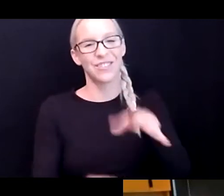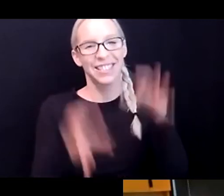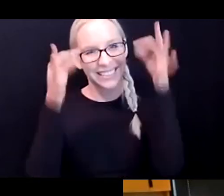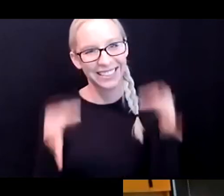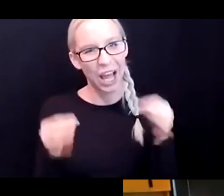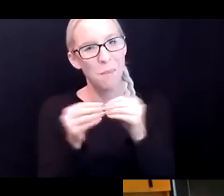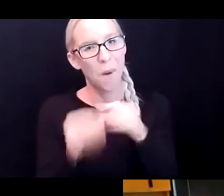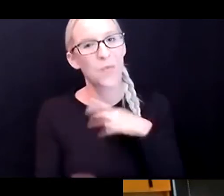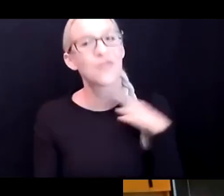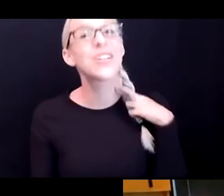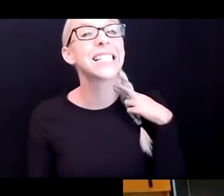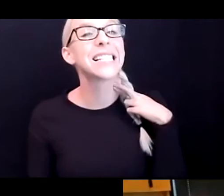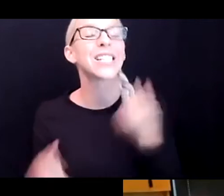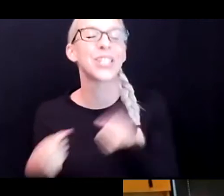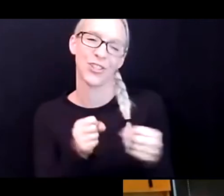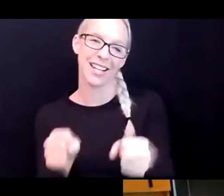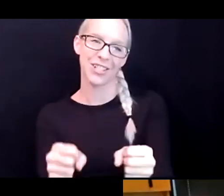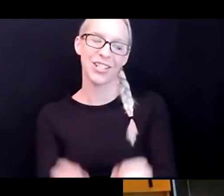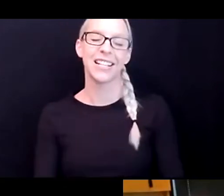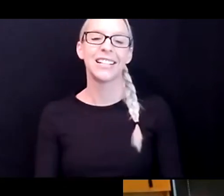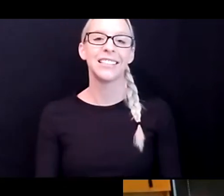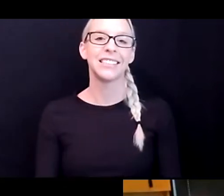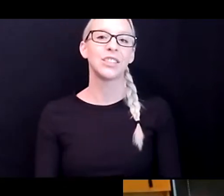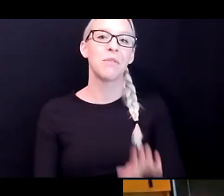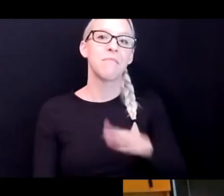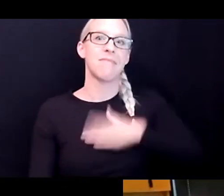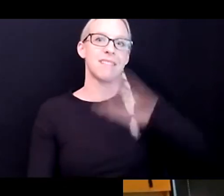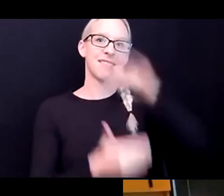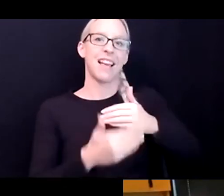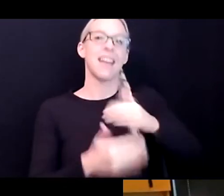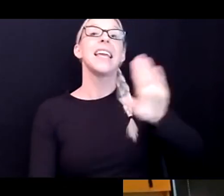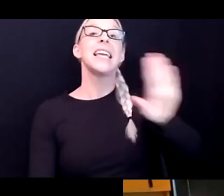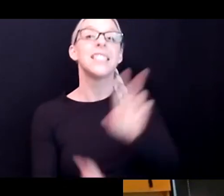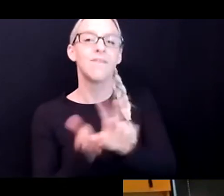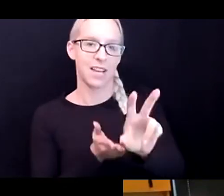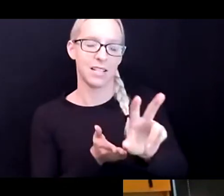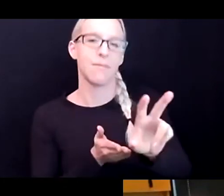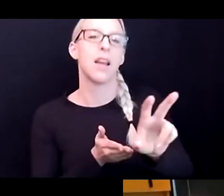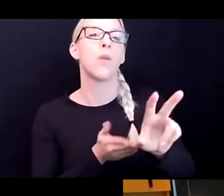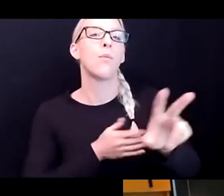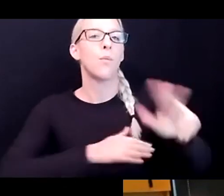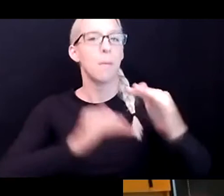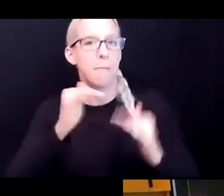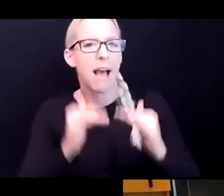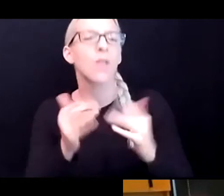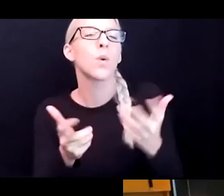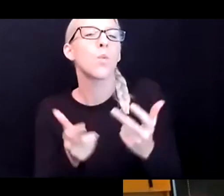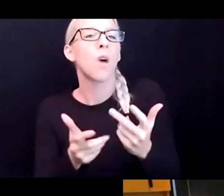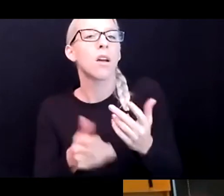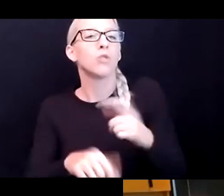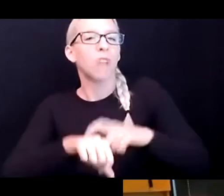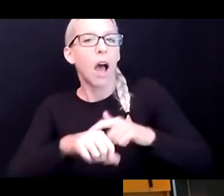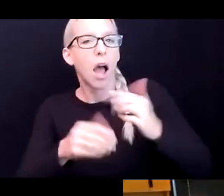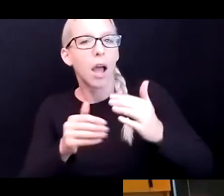strategy, and we've balanced Sean's investment because we really wanted to give that investment the time to grow, since